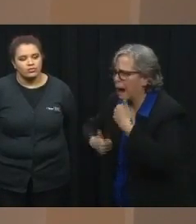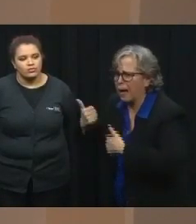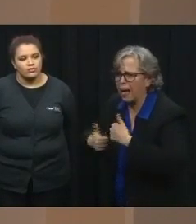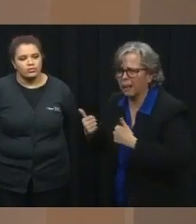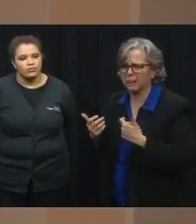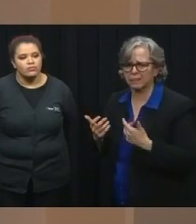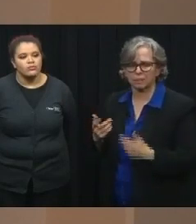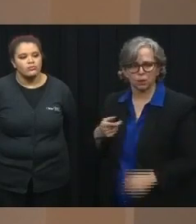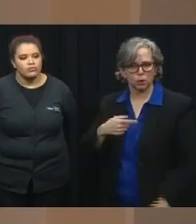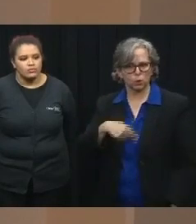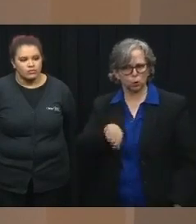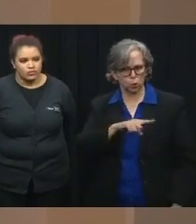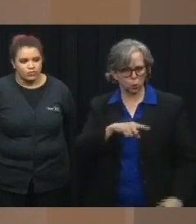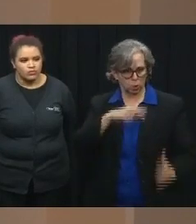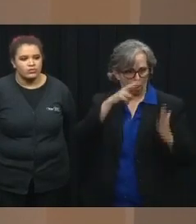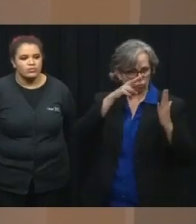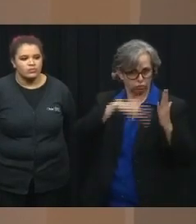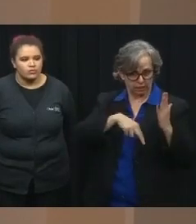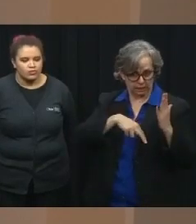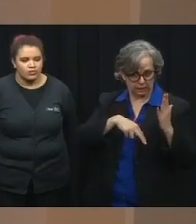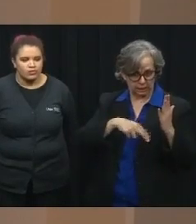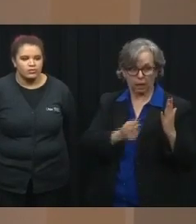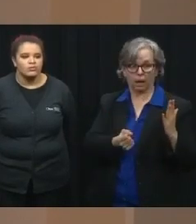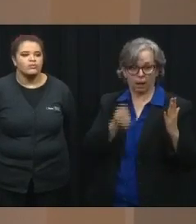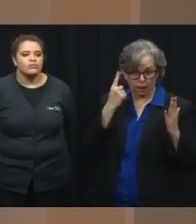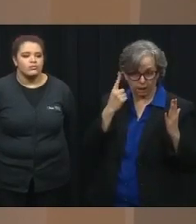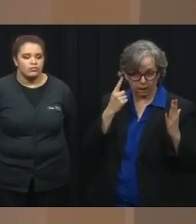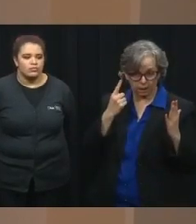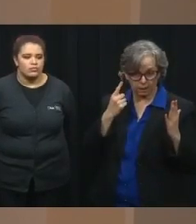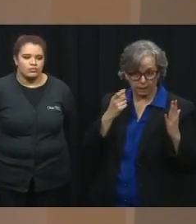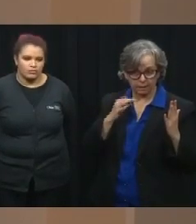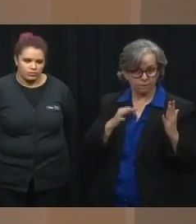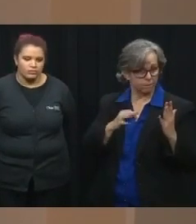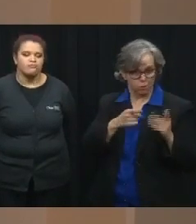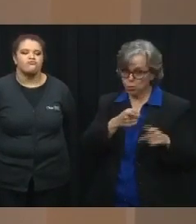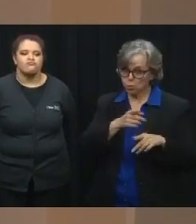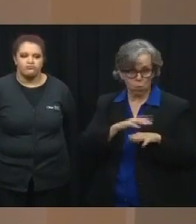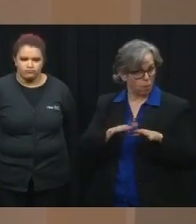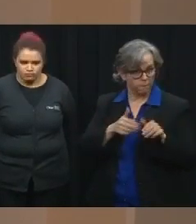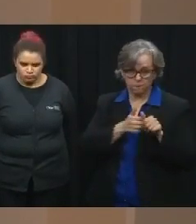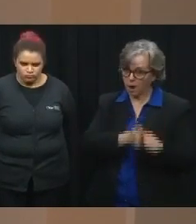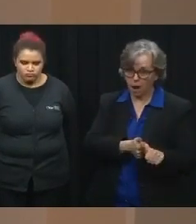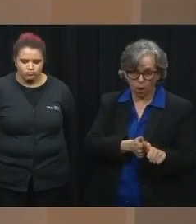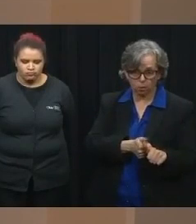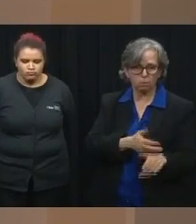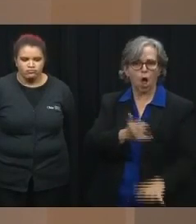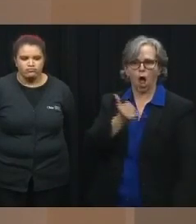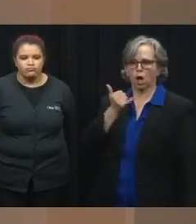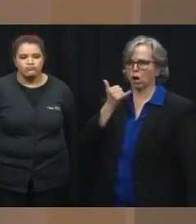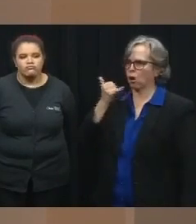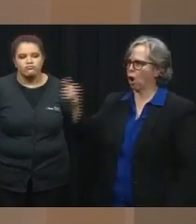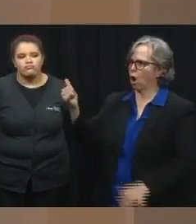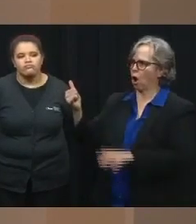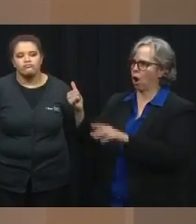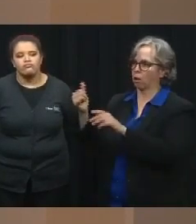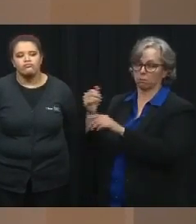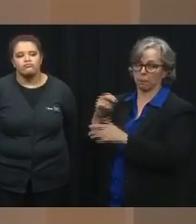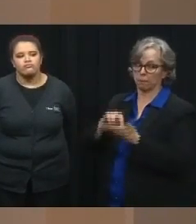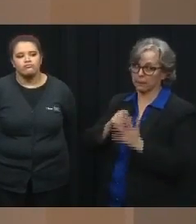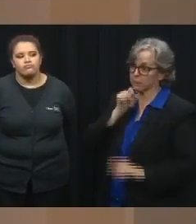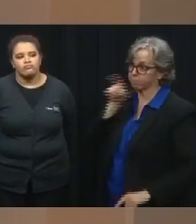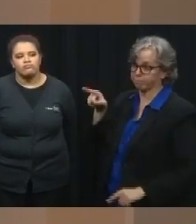a violation of those rules, that's where you can contact the health department and local law enforcement for the